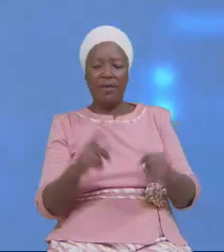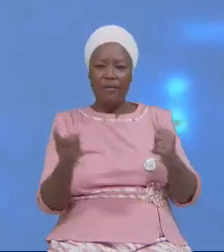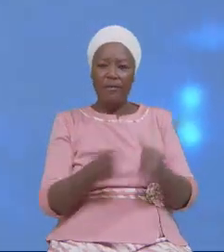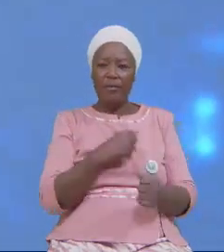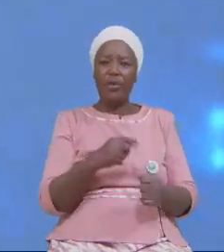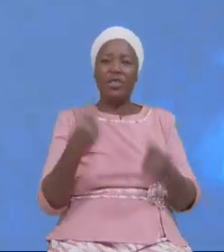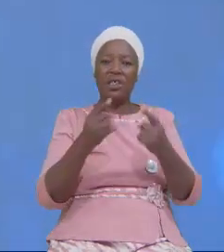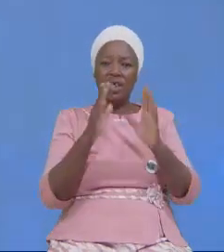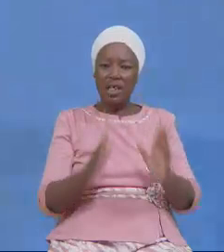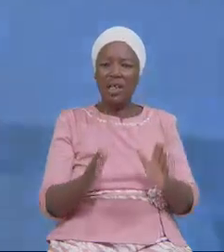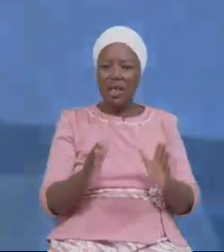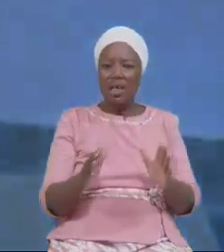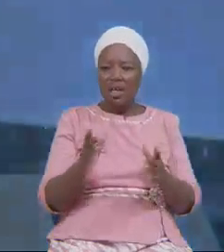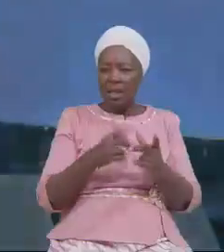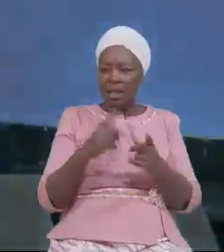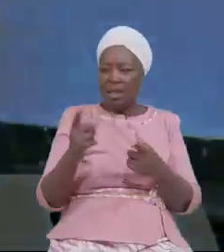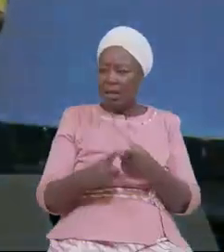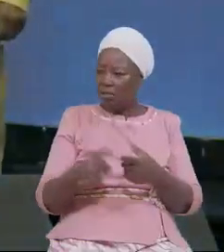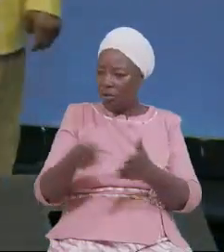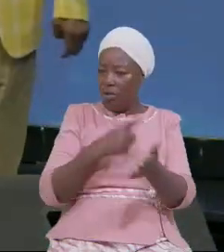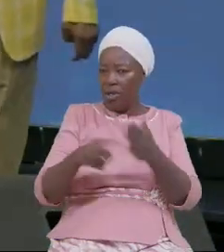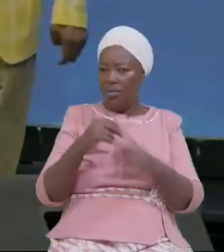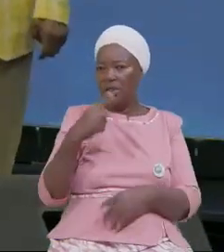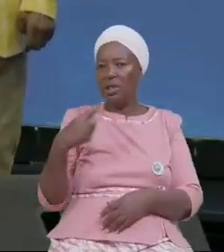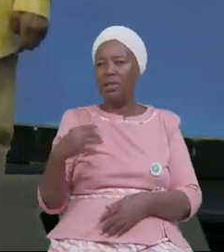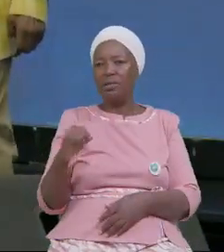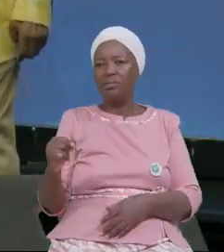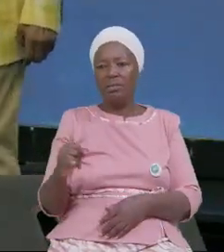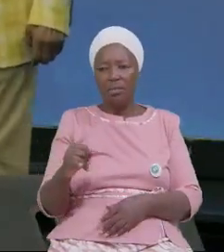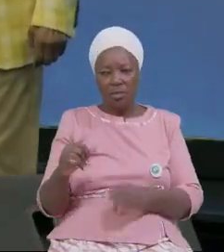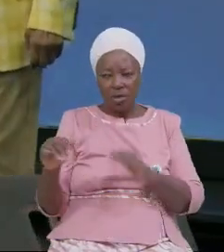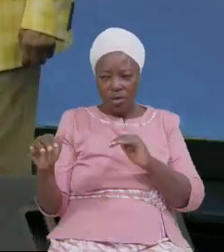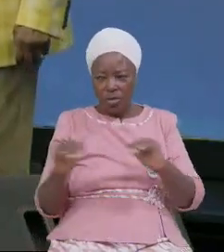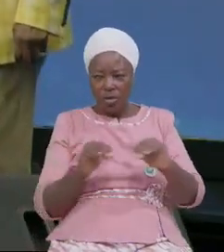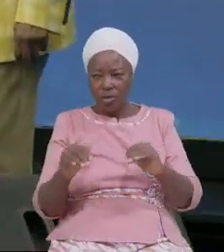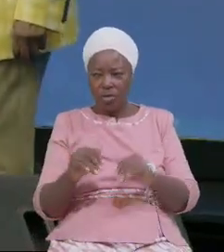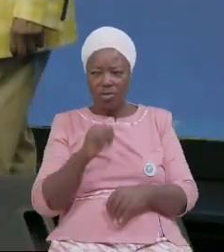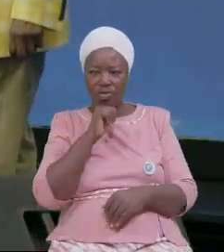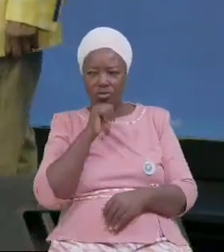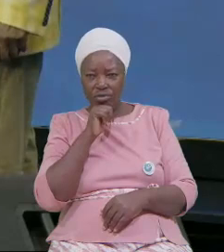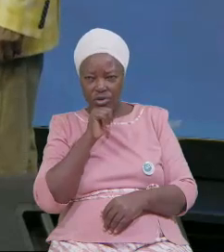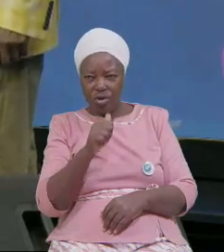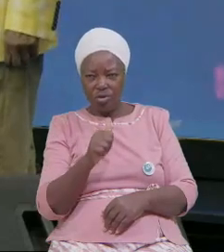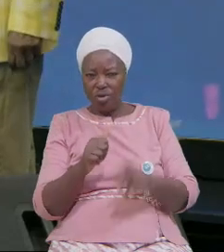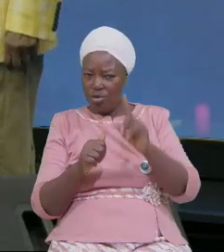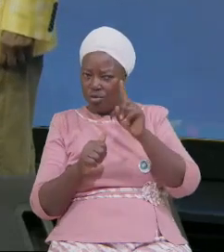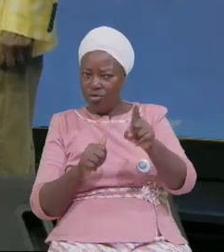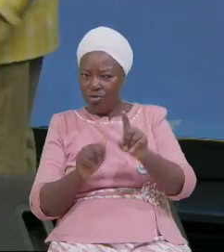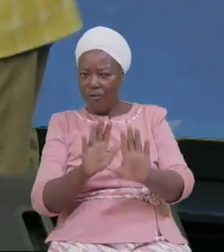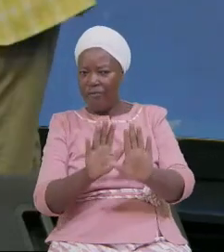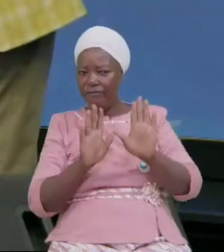thief rebuked him, saying, "Dost not thou fear